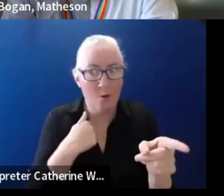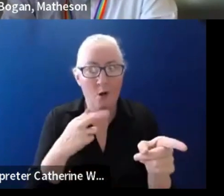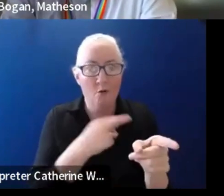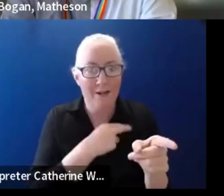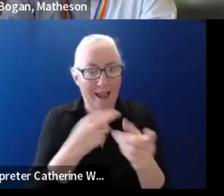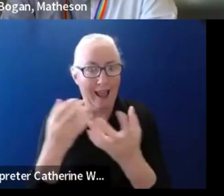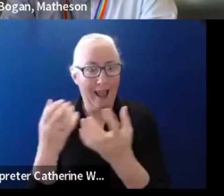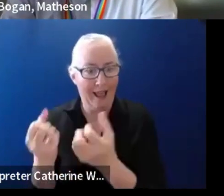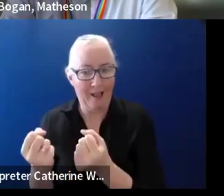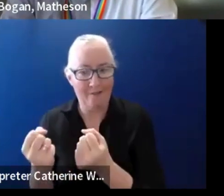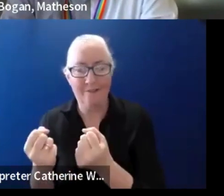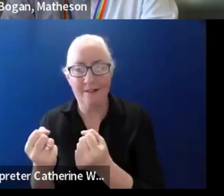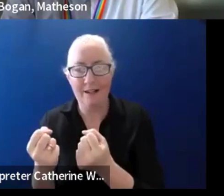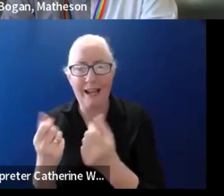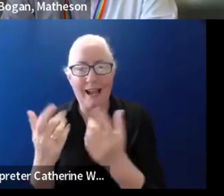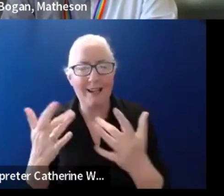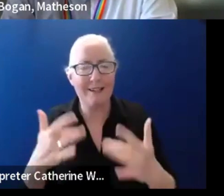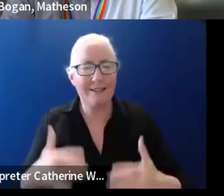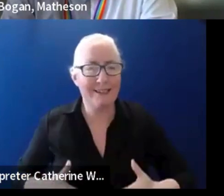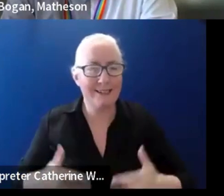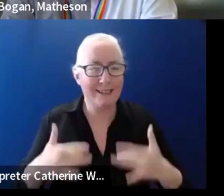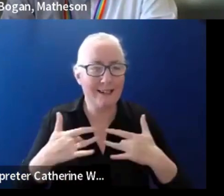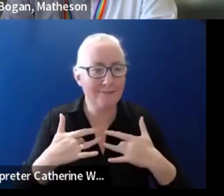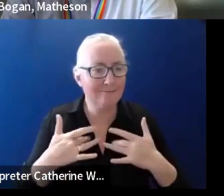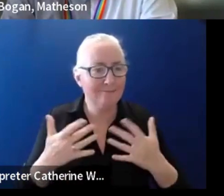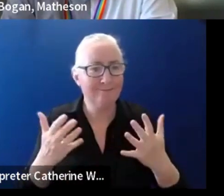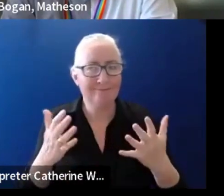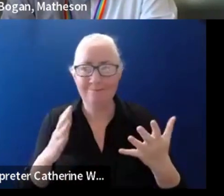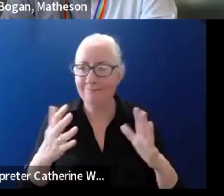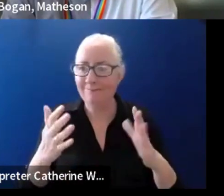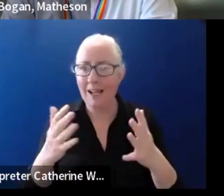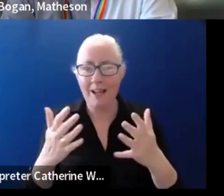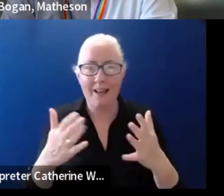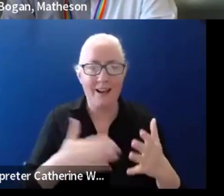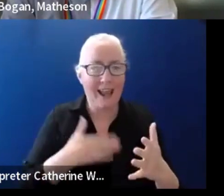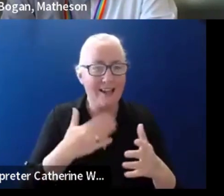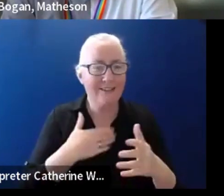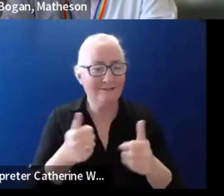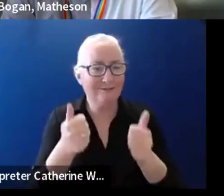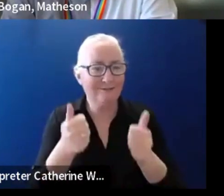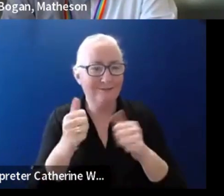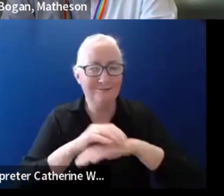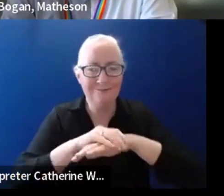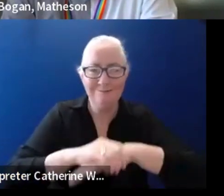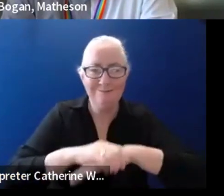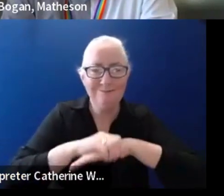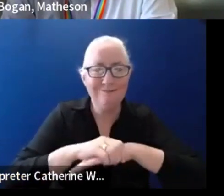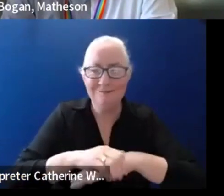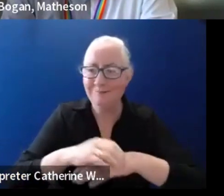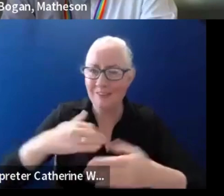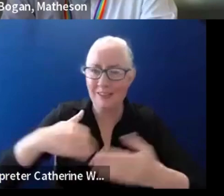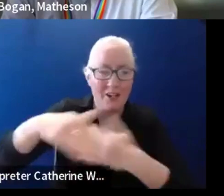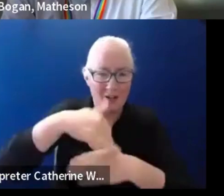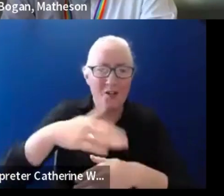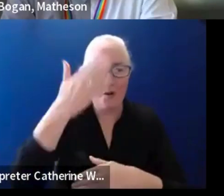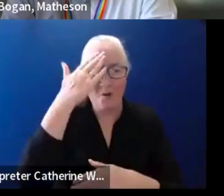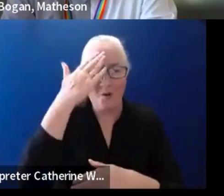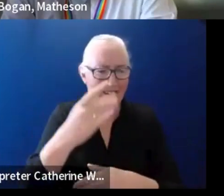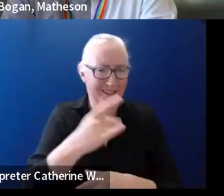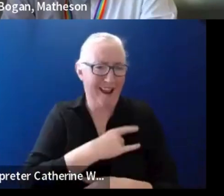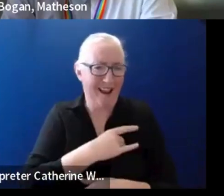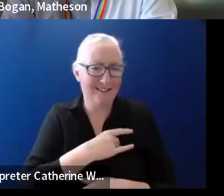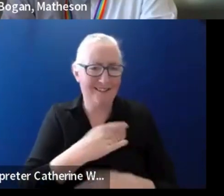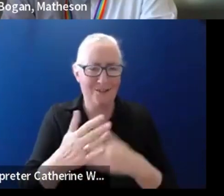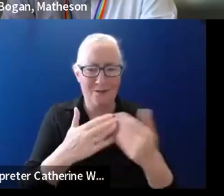had there was a sense of a diminishment, I suppose, of that convivial moment. So conviviality is at the heart of everything we do in Pernod